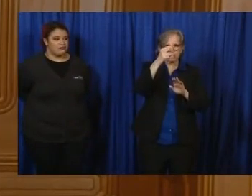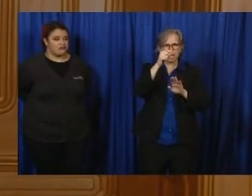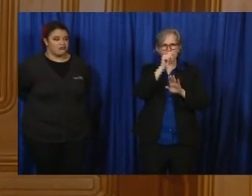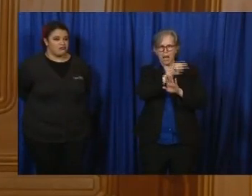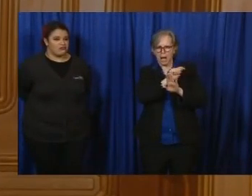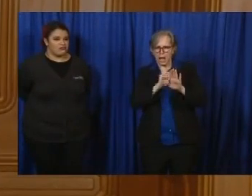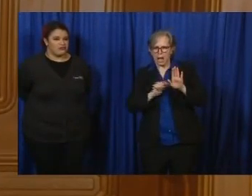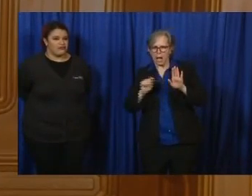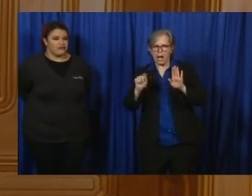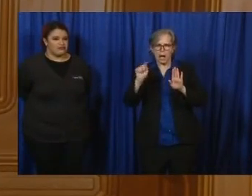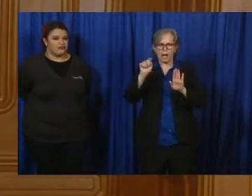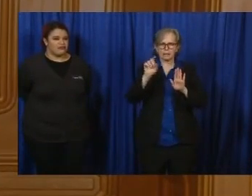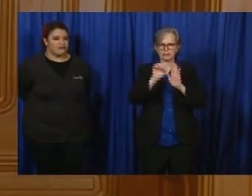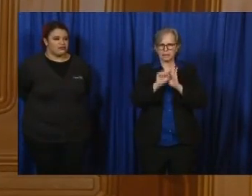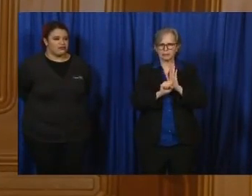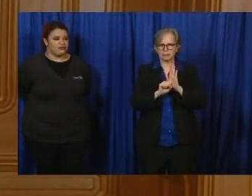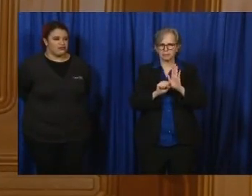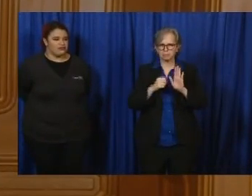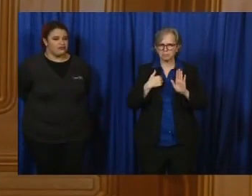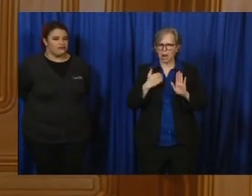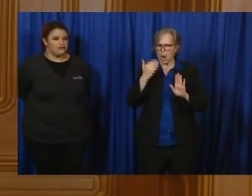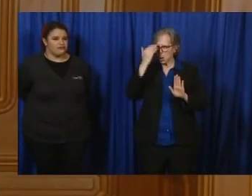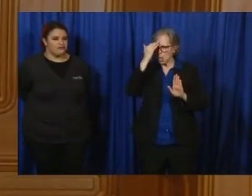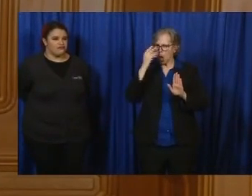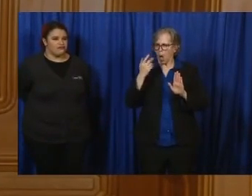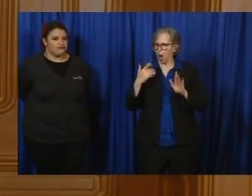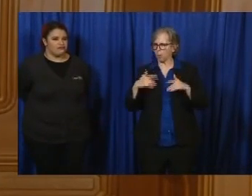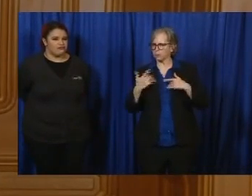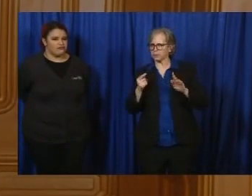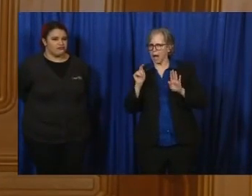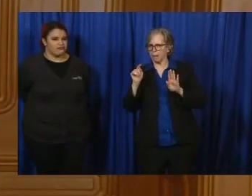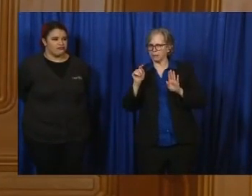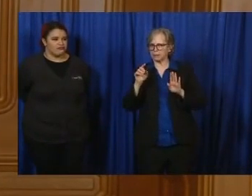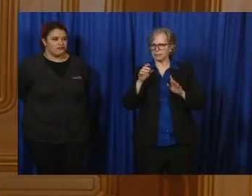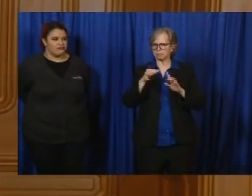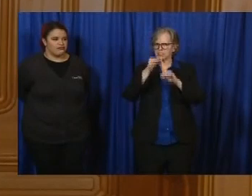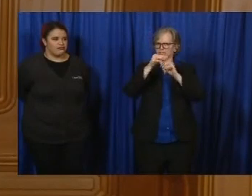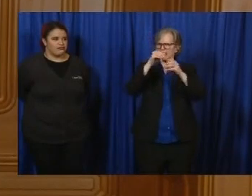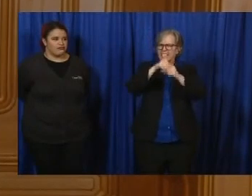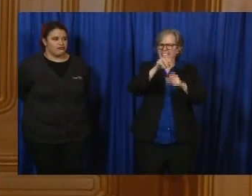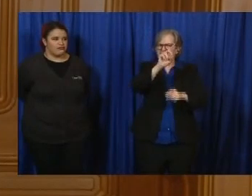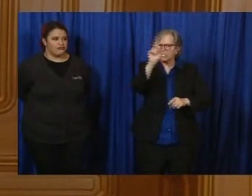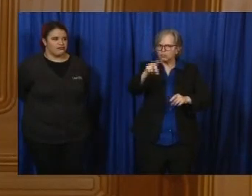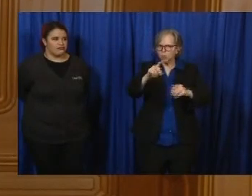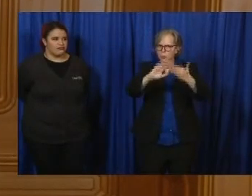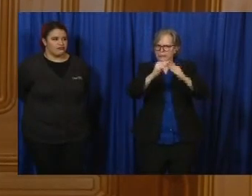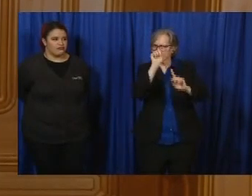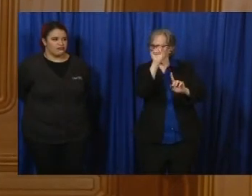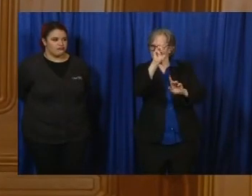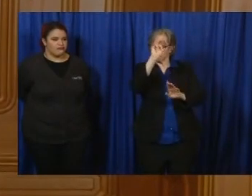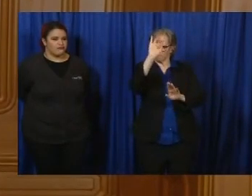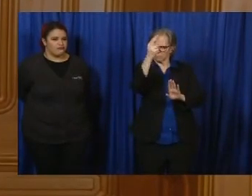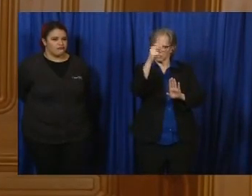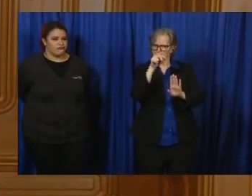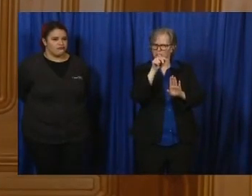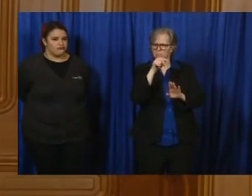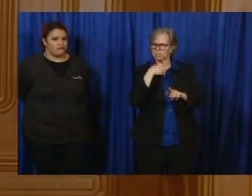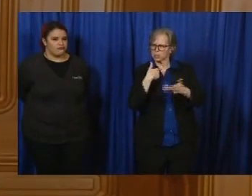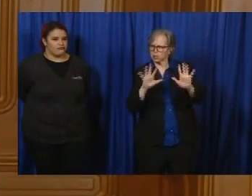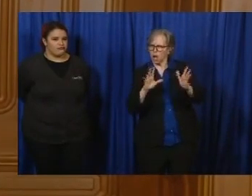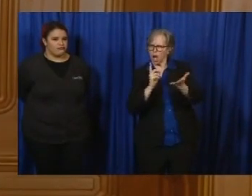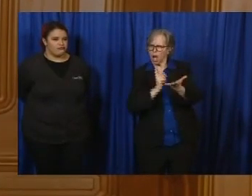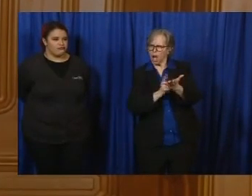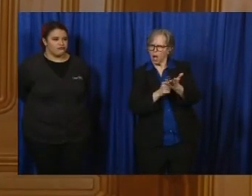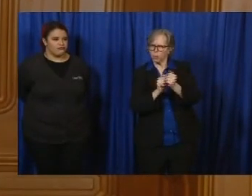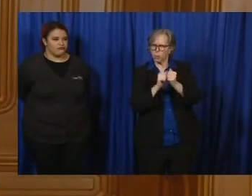I'm aware of what's going on to some extent in Detroit. I had the opportunity to talk this morning